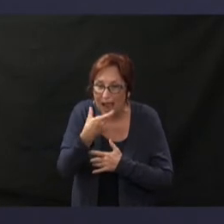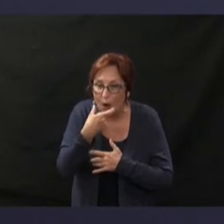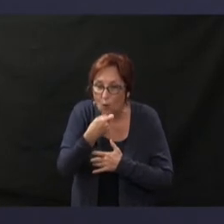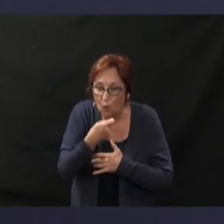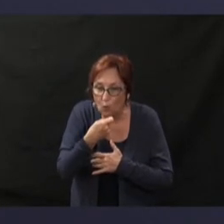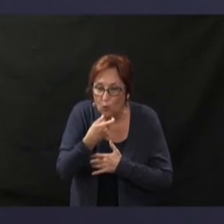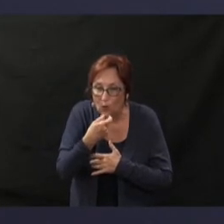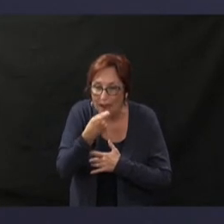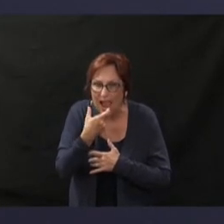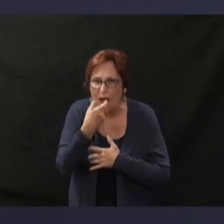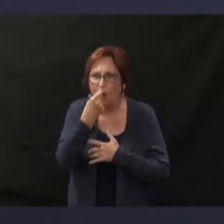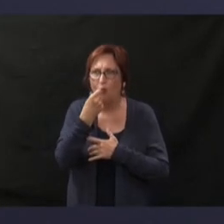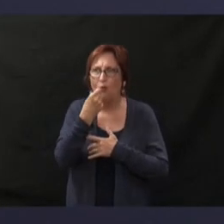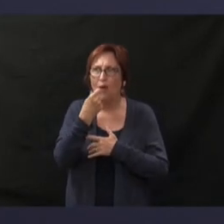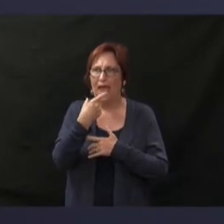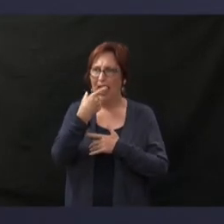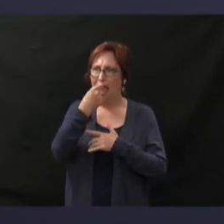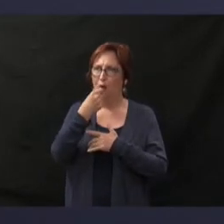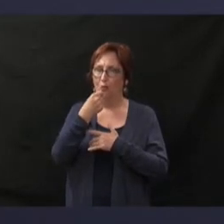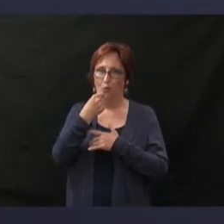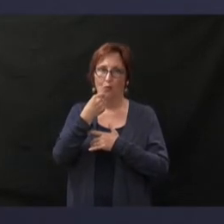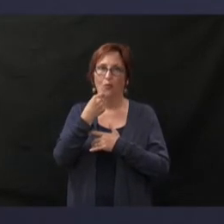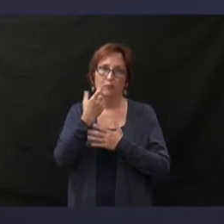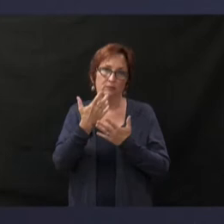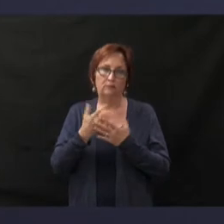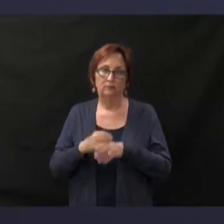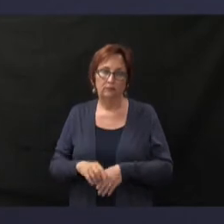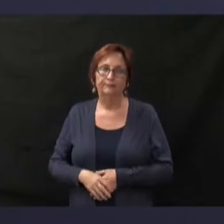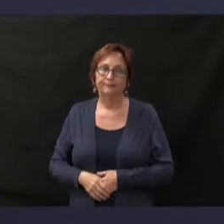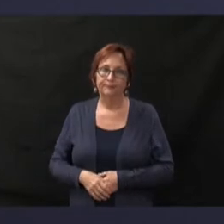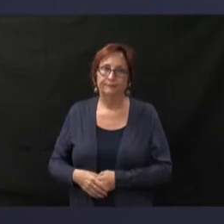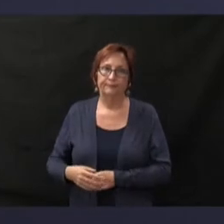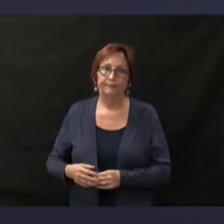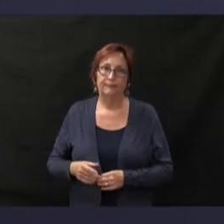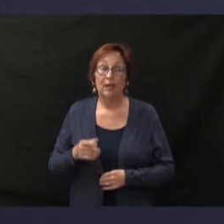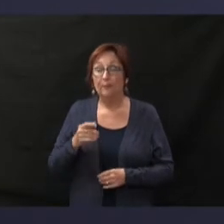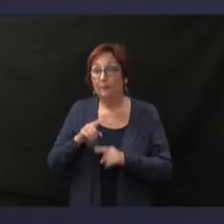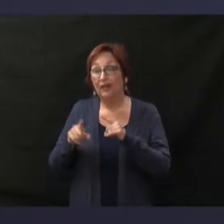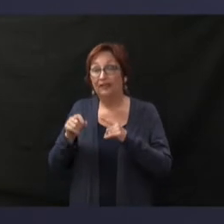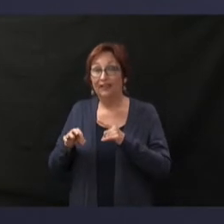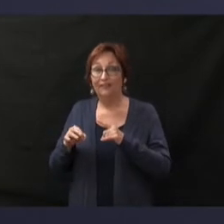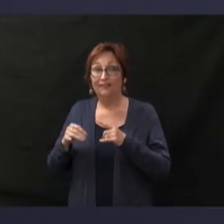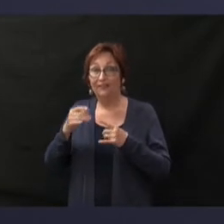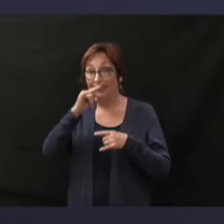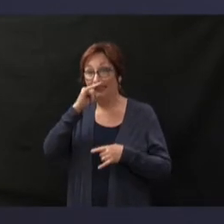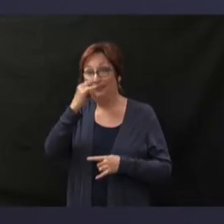little ow. Or if they're in person, I'd just pinch them. So.